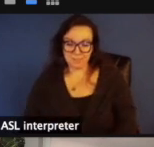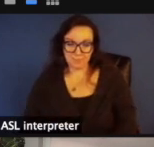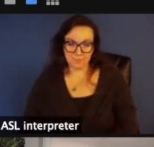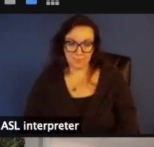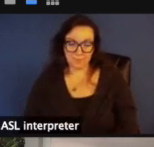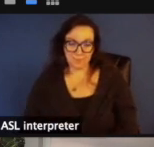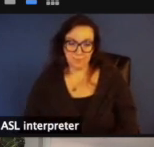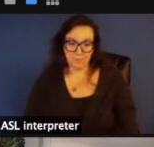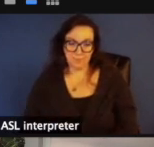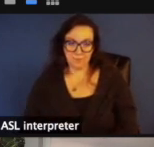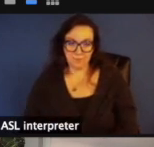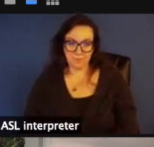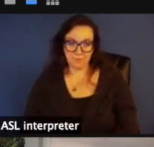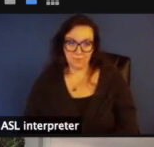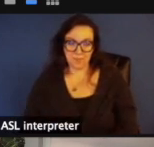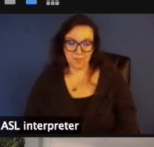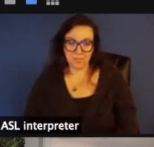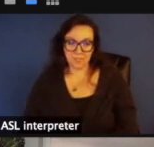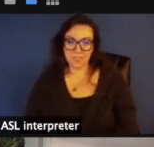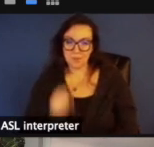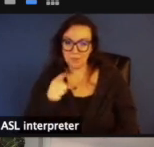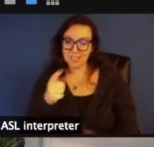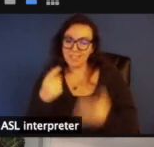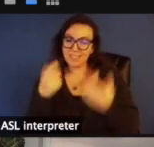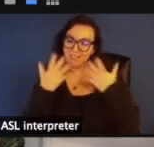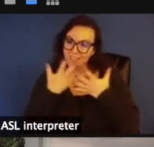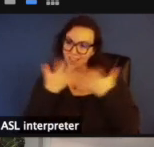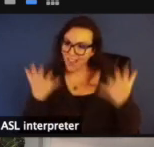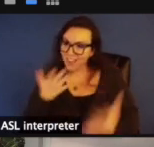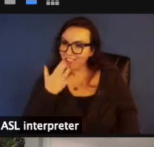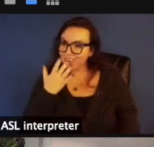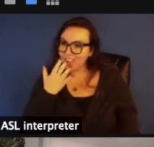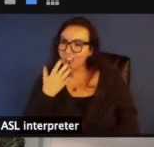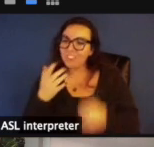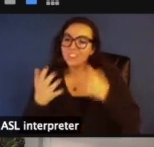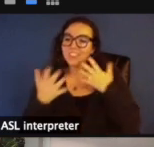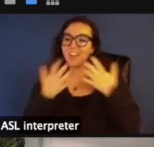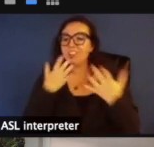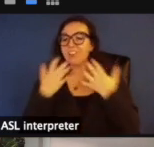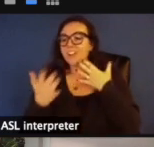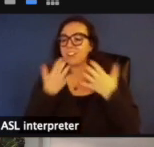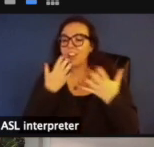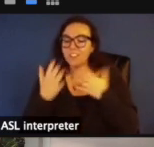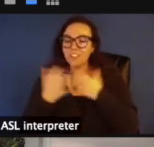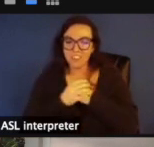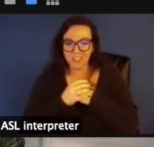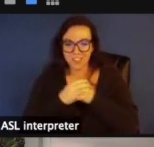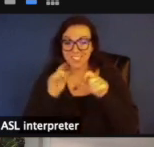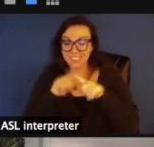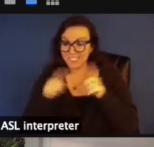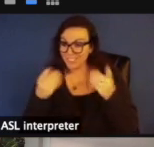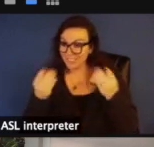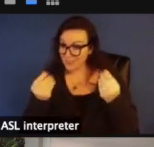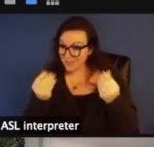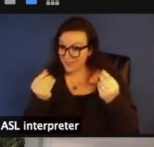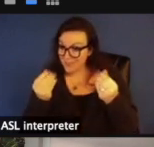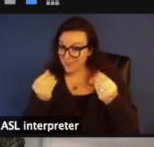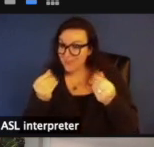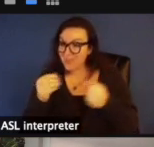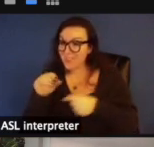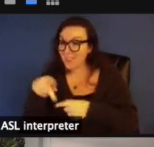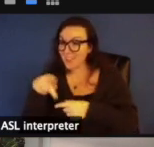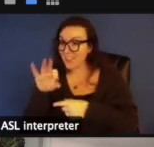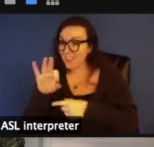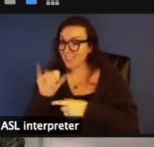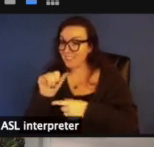So this piece, I think, has lots of color, right? Lots of different color, lots of different fabric she uses, and then different